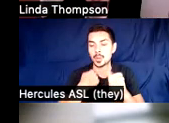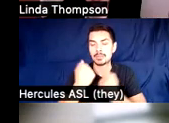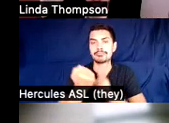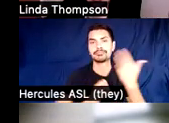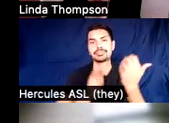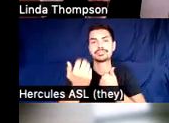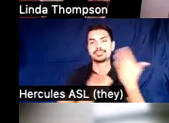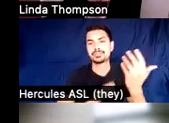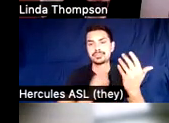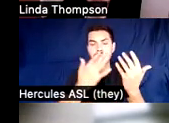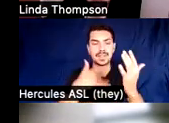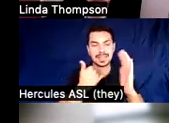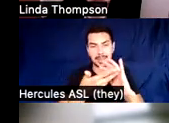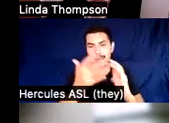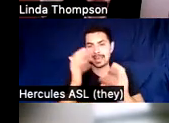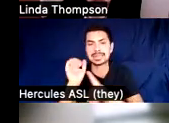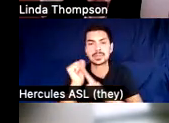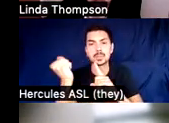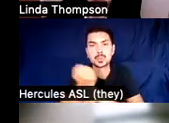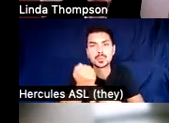messy situation.